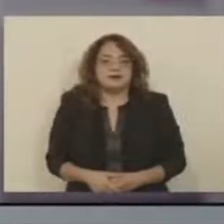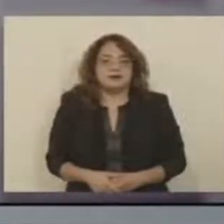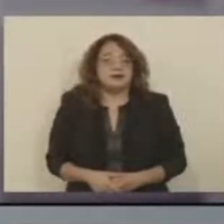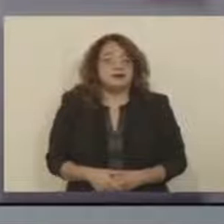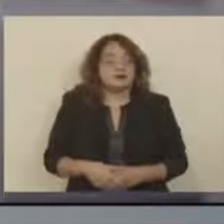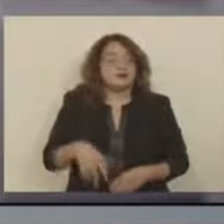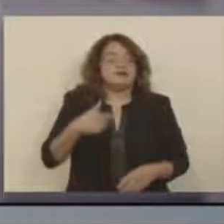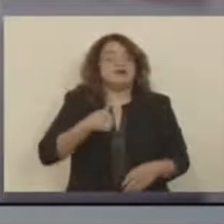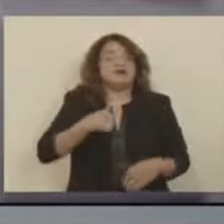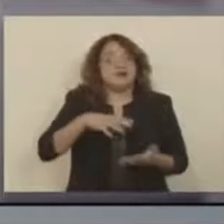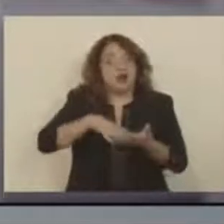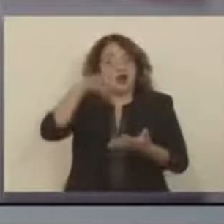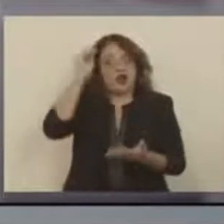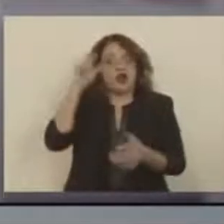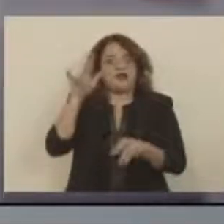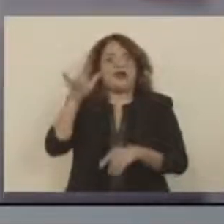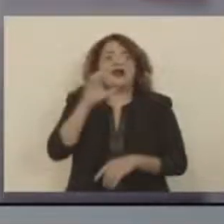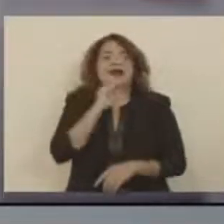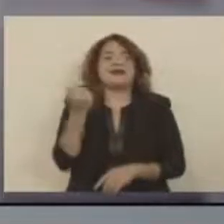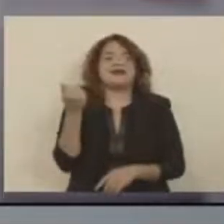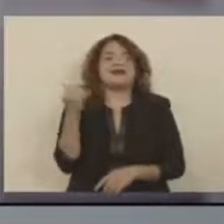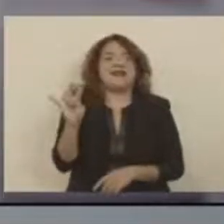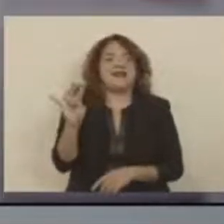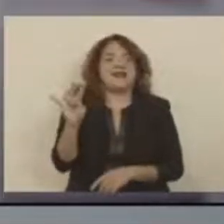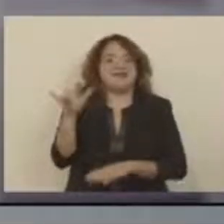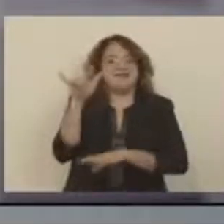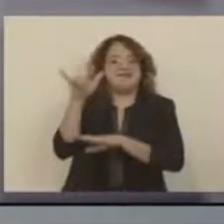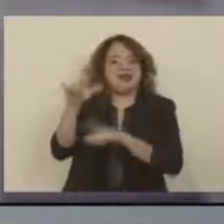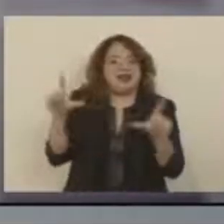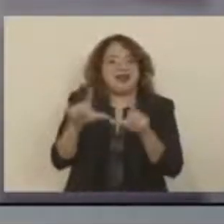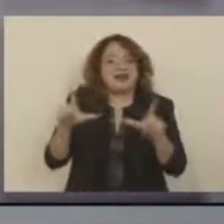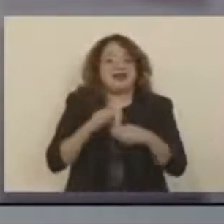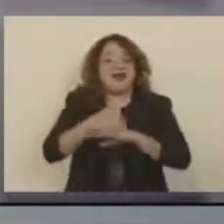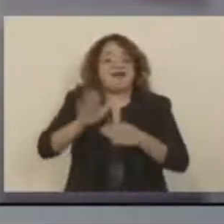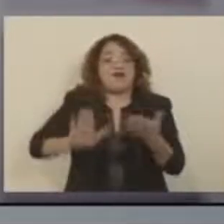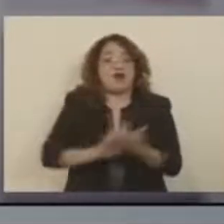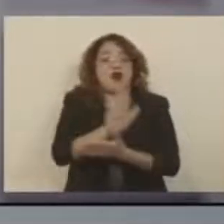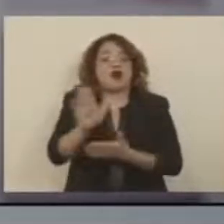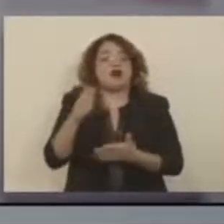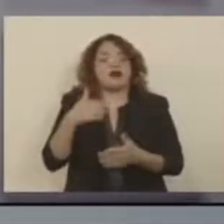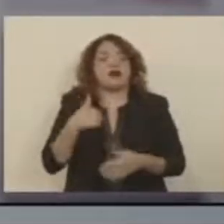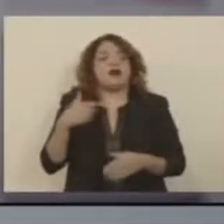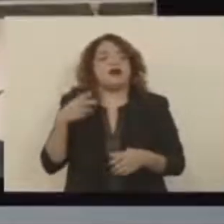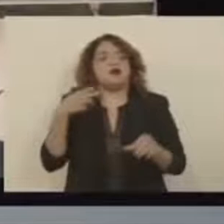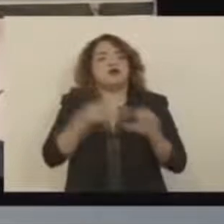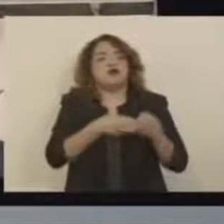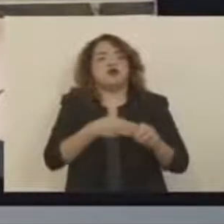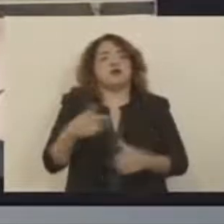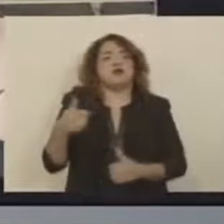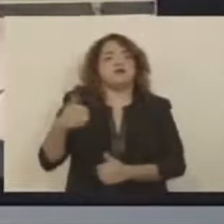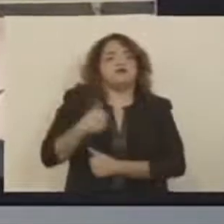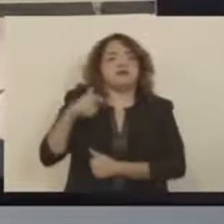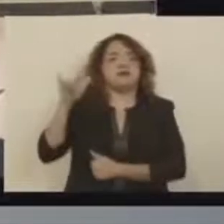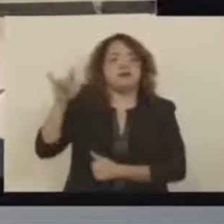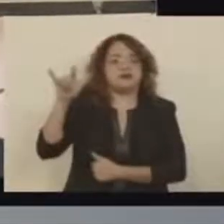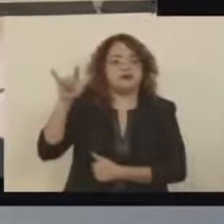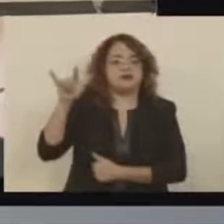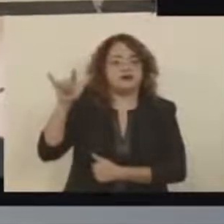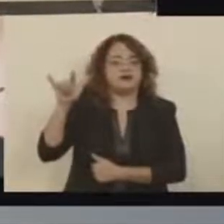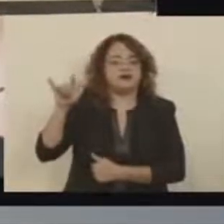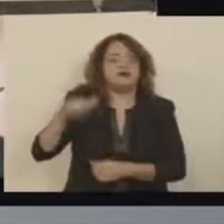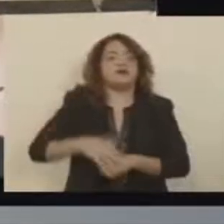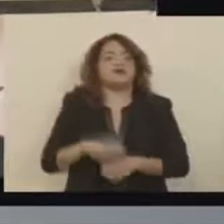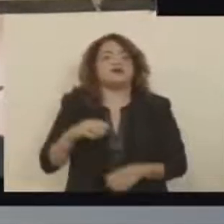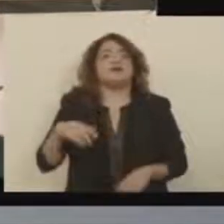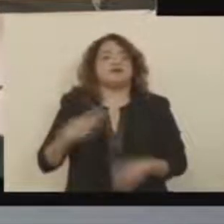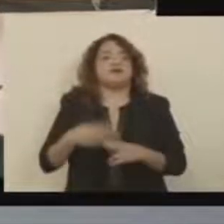license at the age of 18. And then after college, I commissioned into the Air Force and went to pilot training.